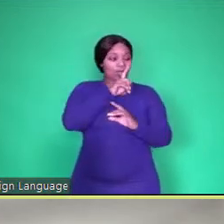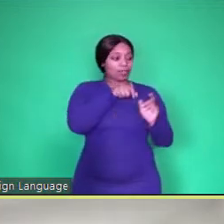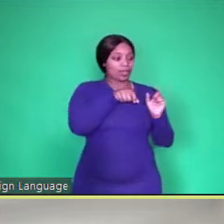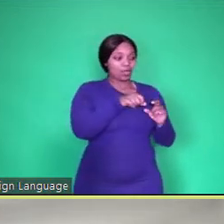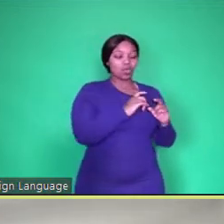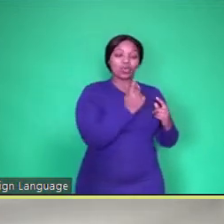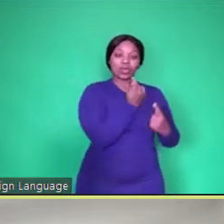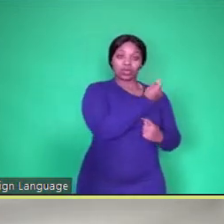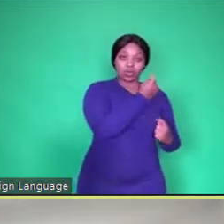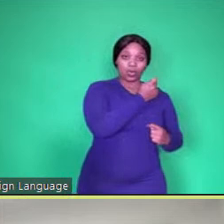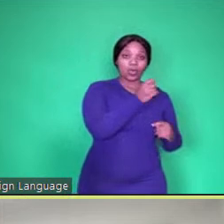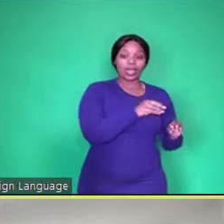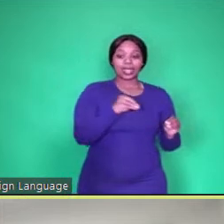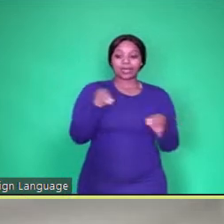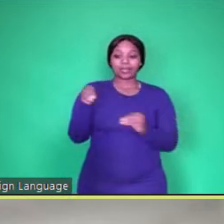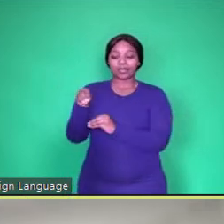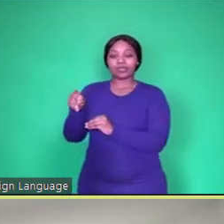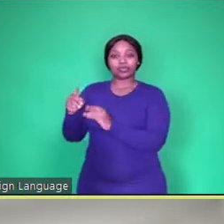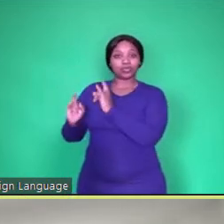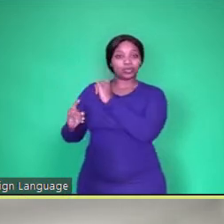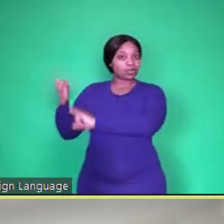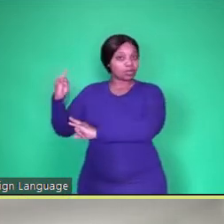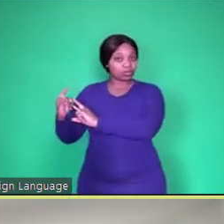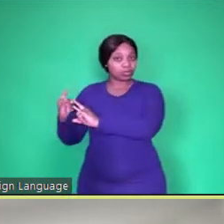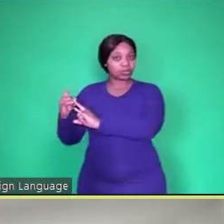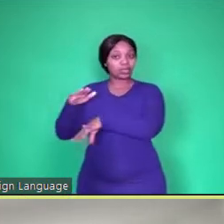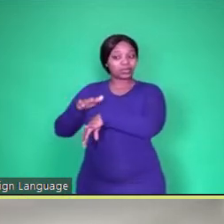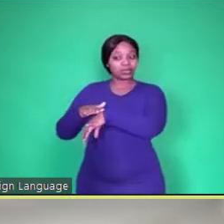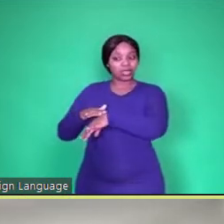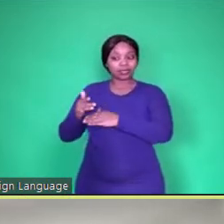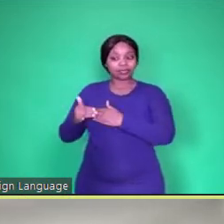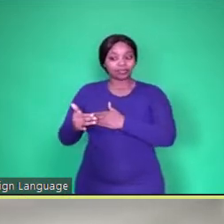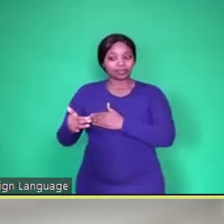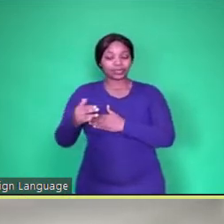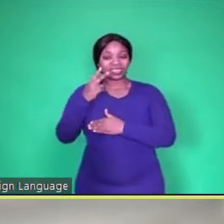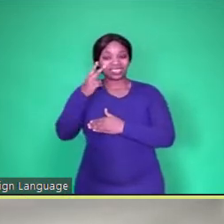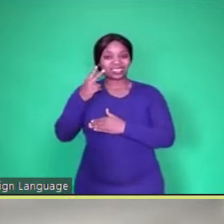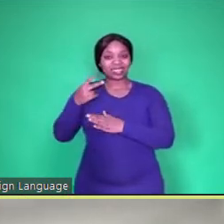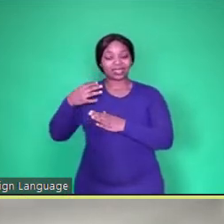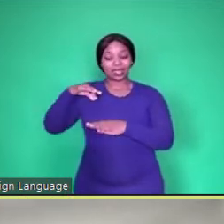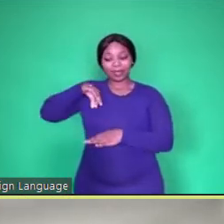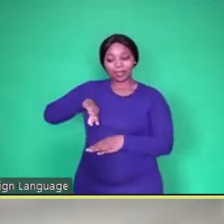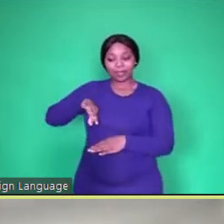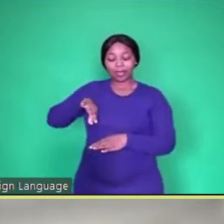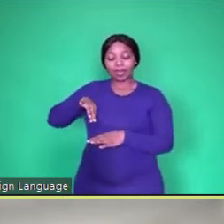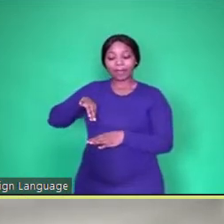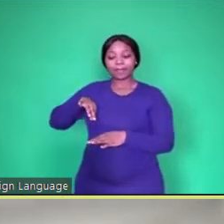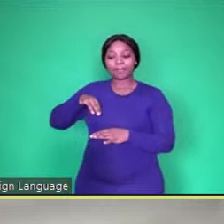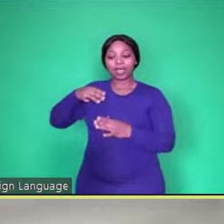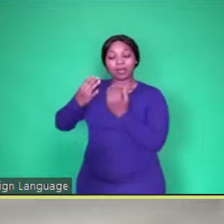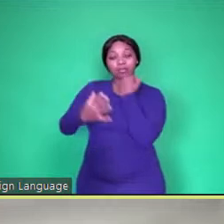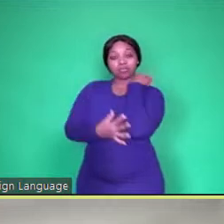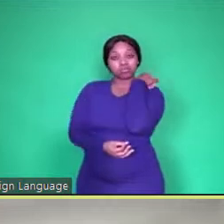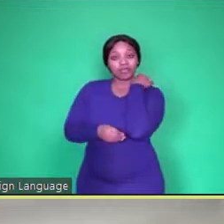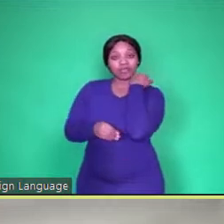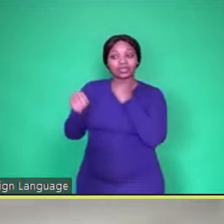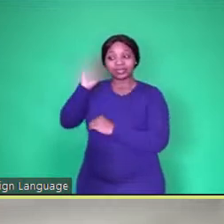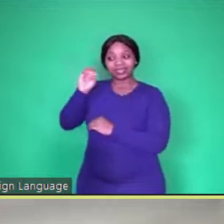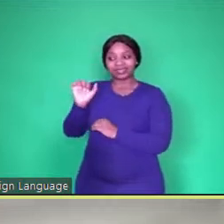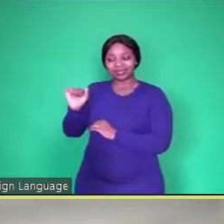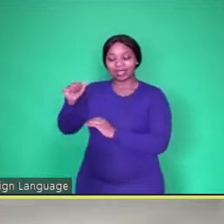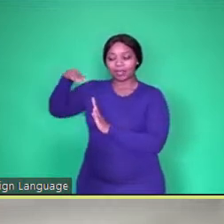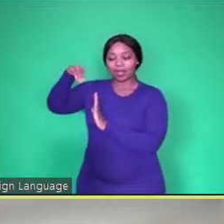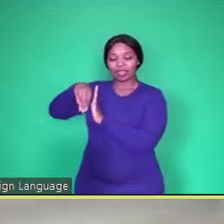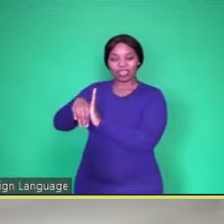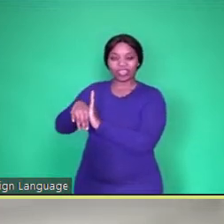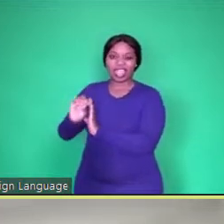become urban by the end of the period, you can see that their poverty rate drops and then equalizes. This is not a statistically